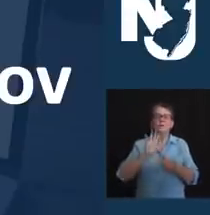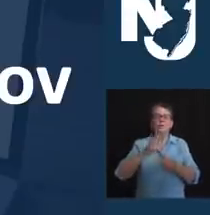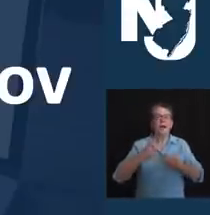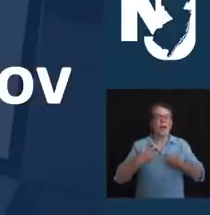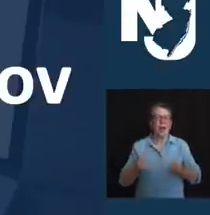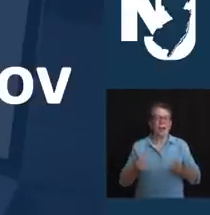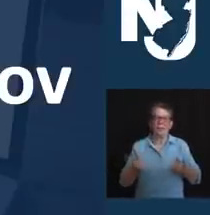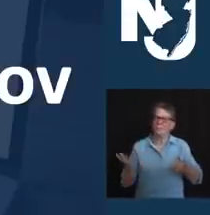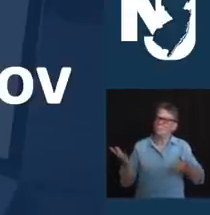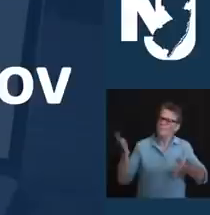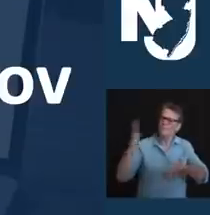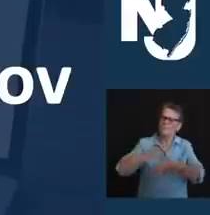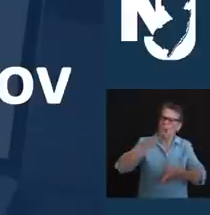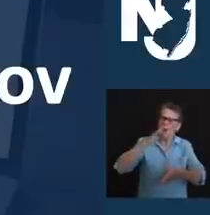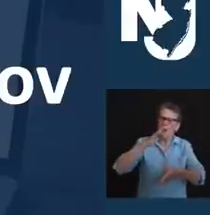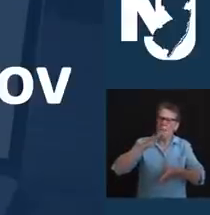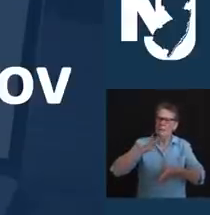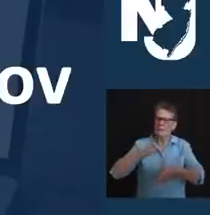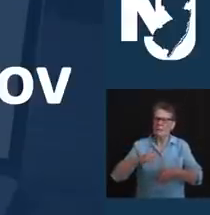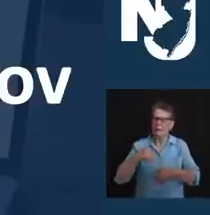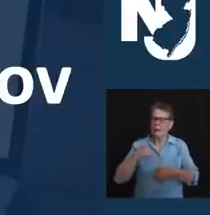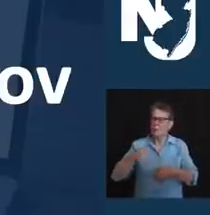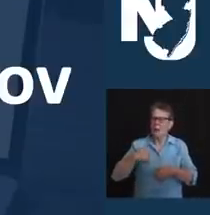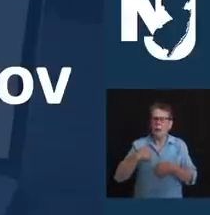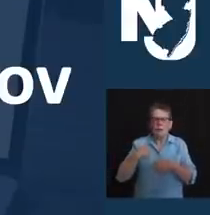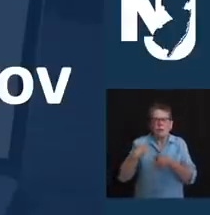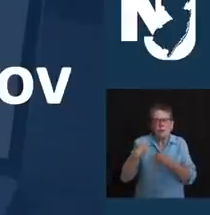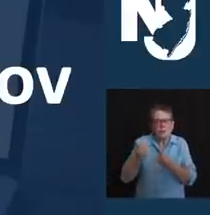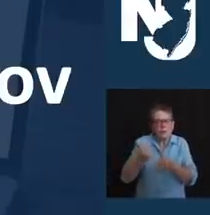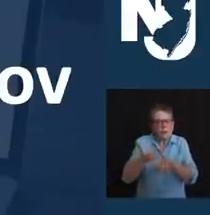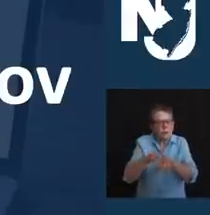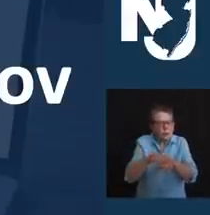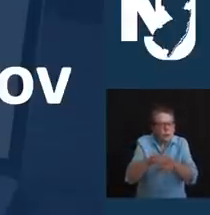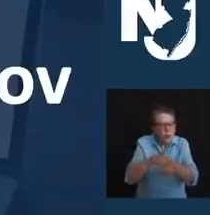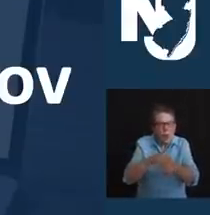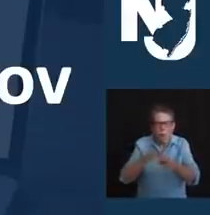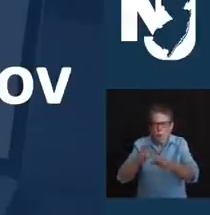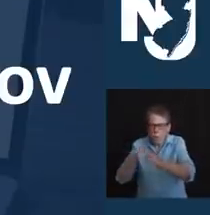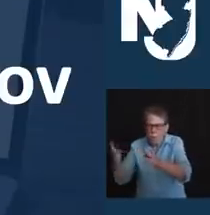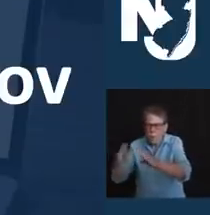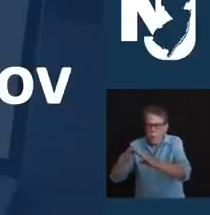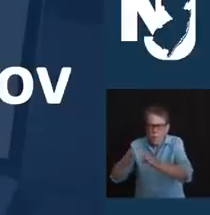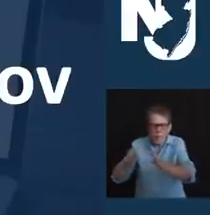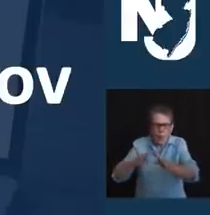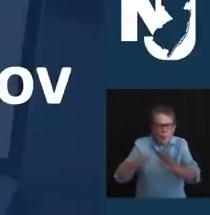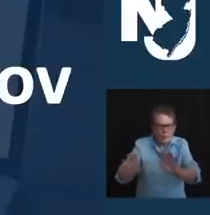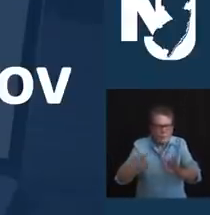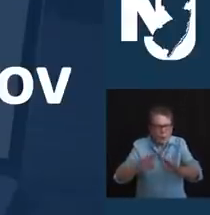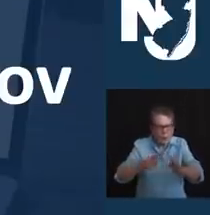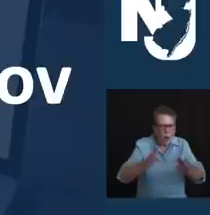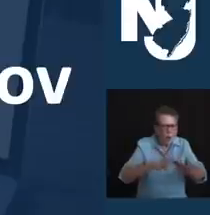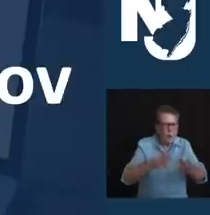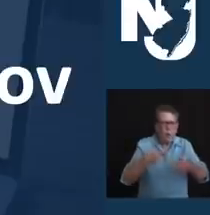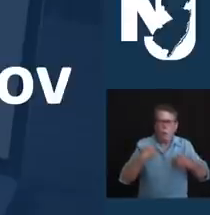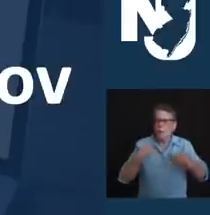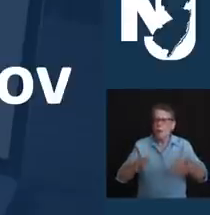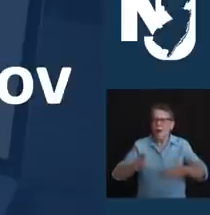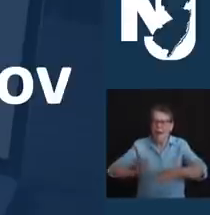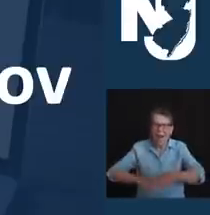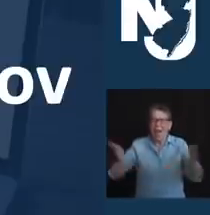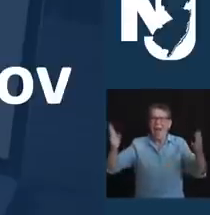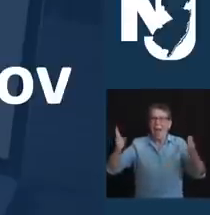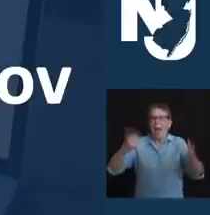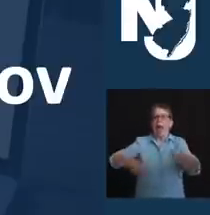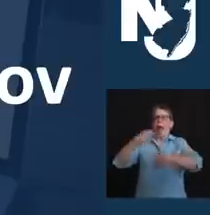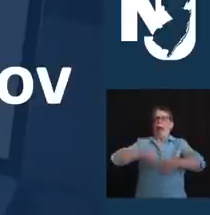on ensuring that positive trends would not be reversed. I am proud that we are the rare example of a state